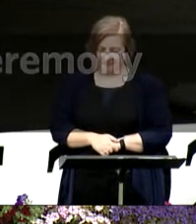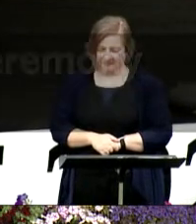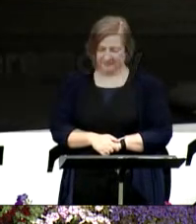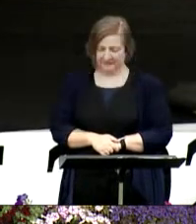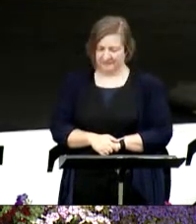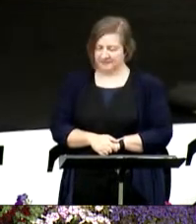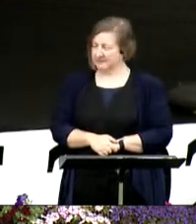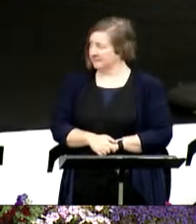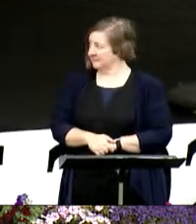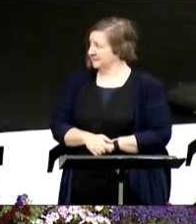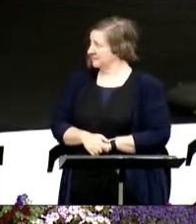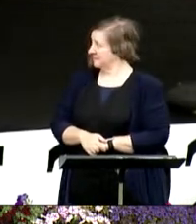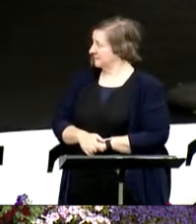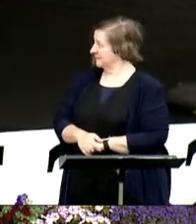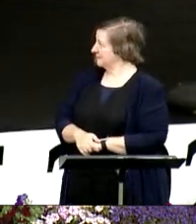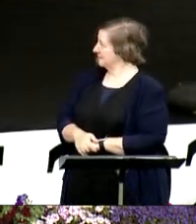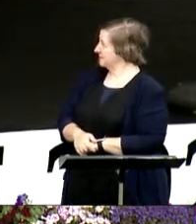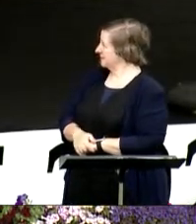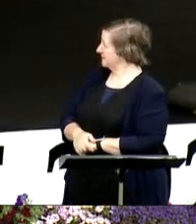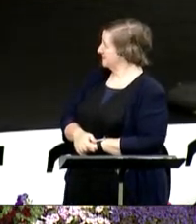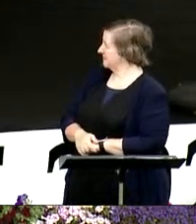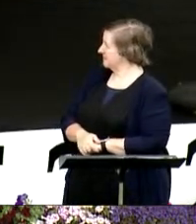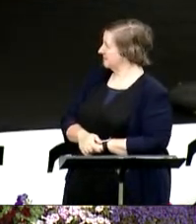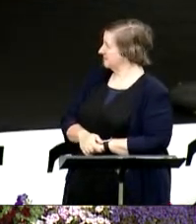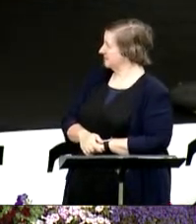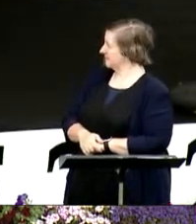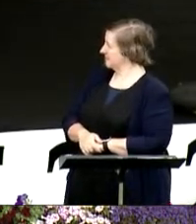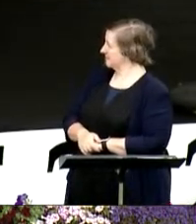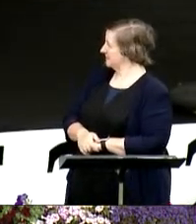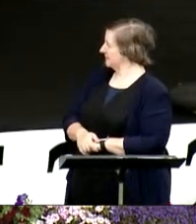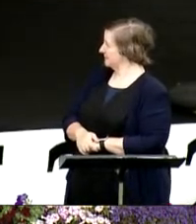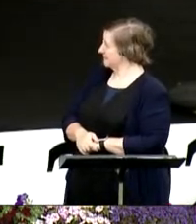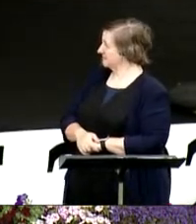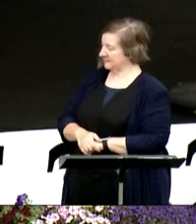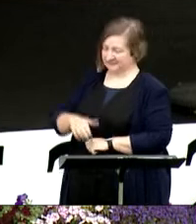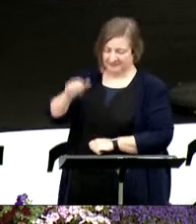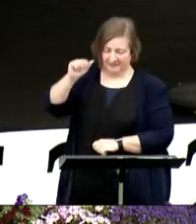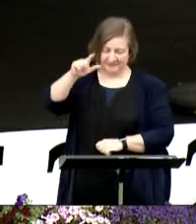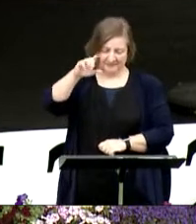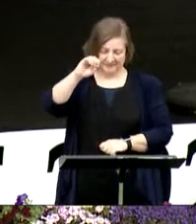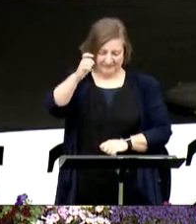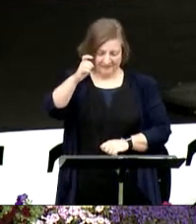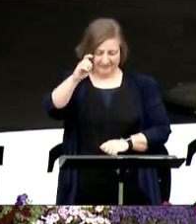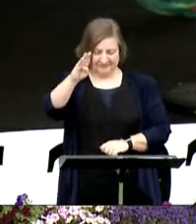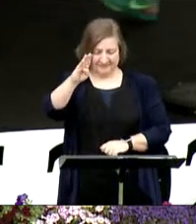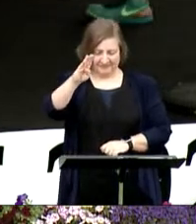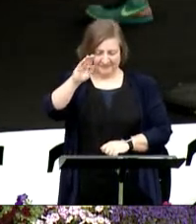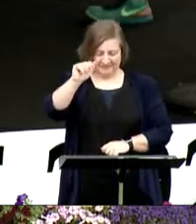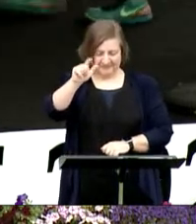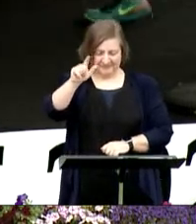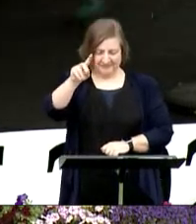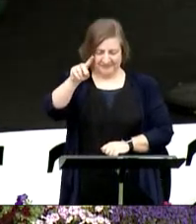Hey, congratulations, JJ. Okay, ready? Alex Bolin.